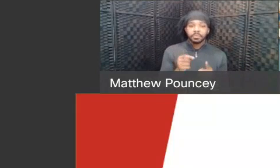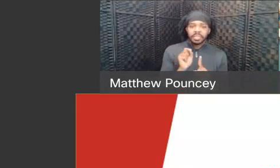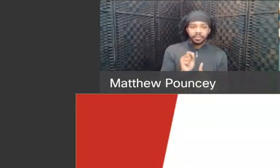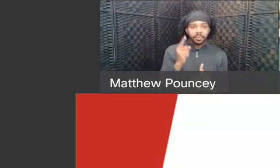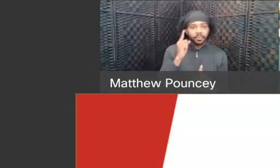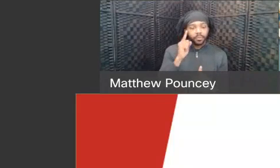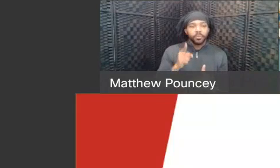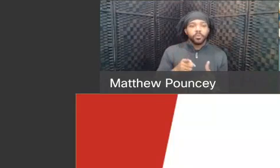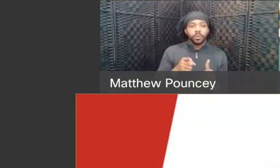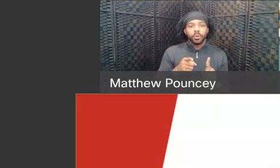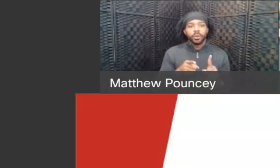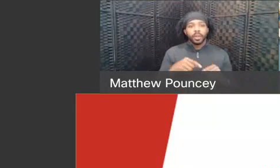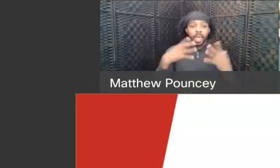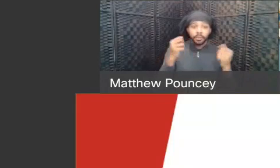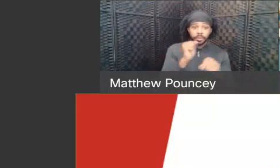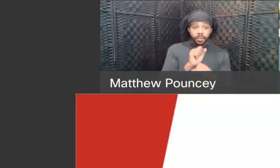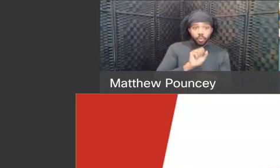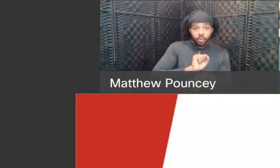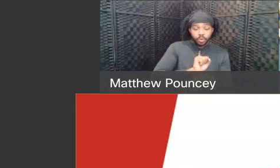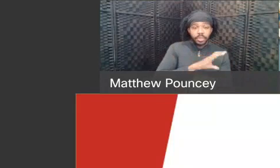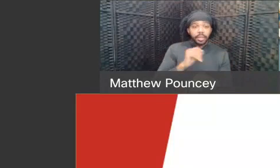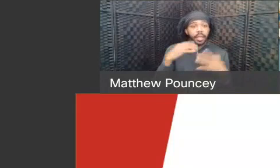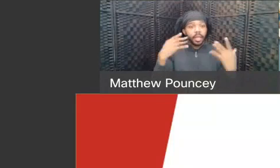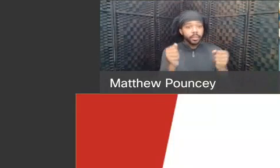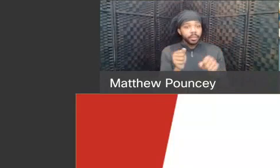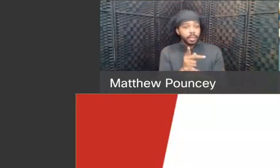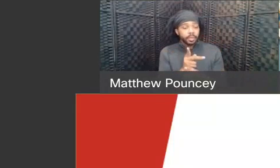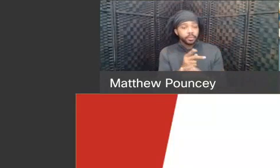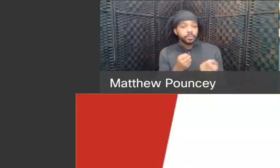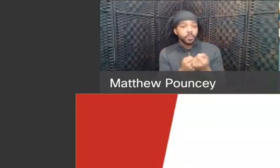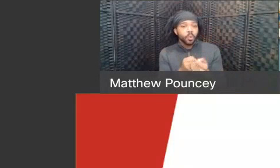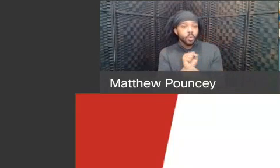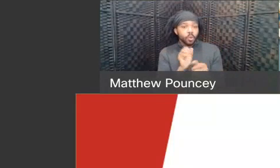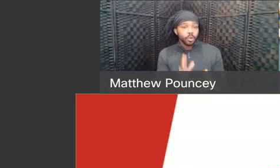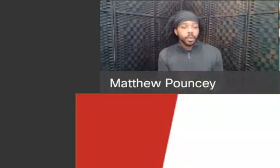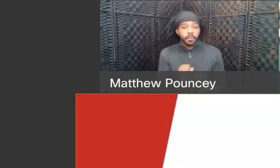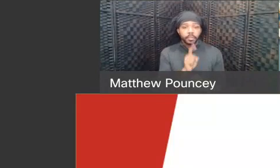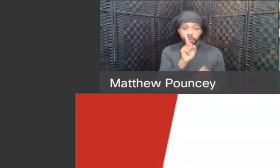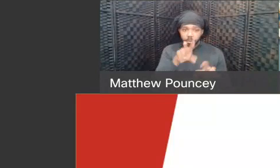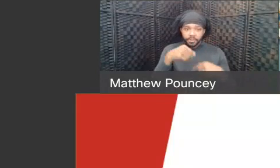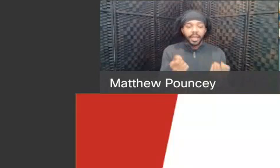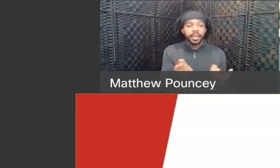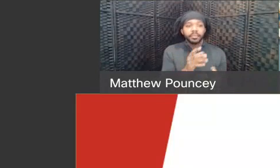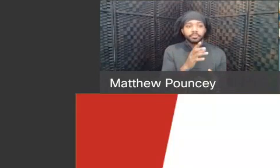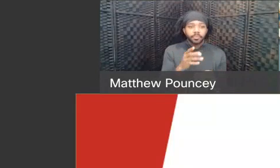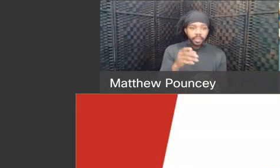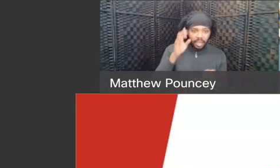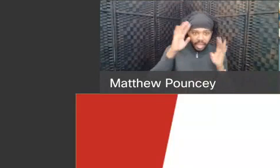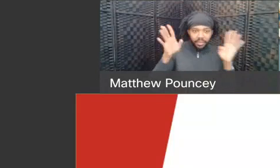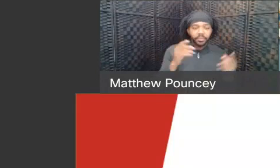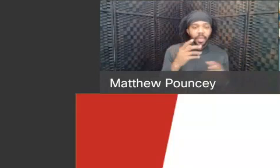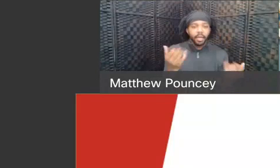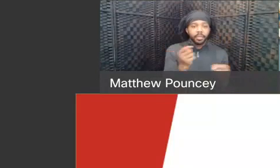also frontline healthcare support workers to provide engaging and innovative infection control and